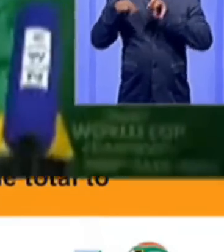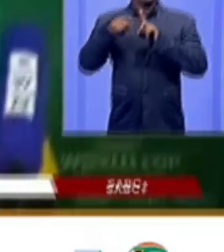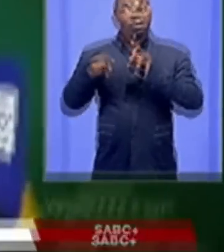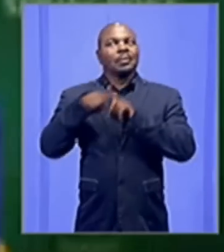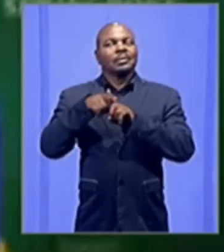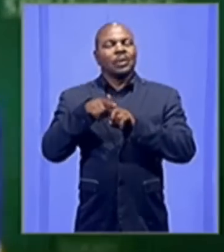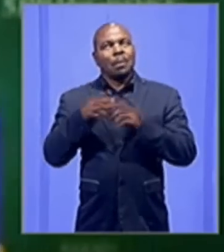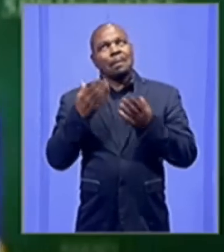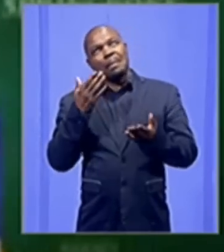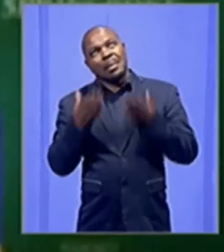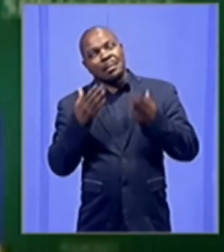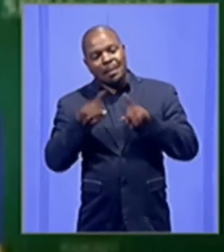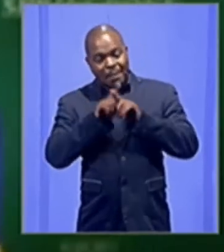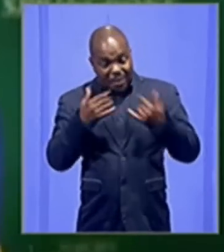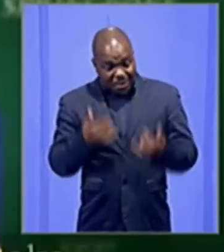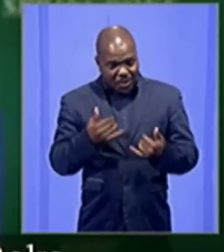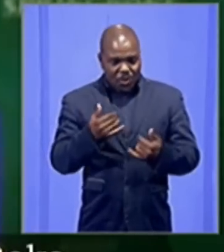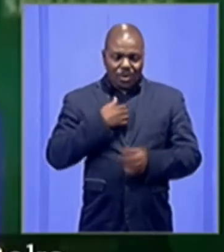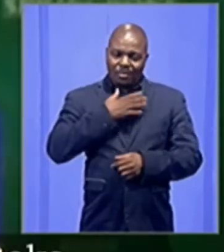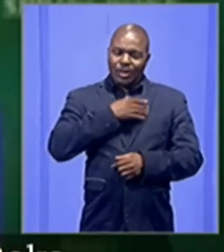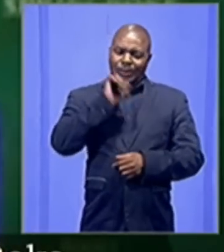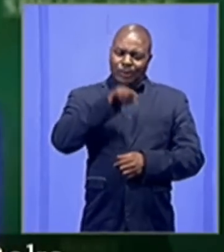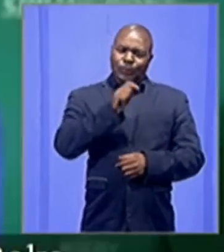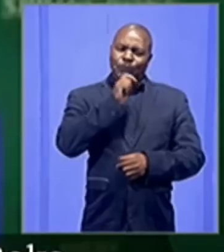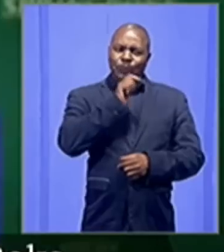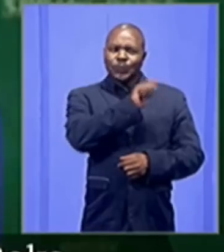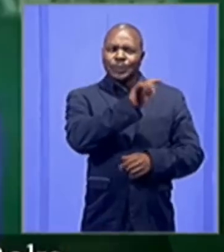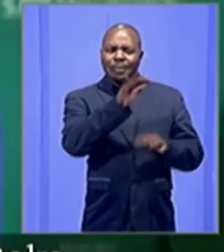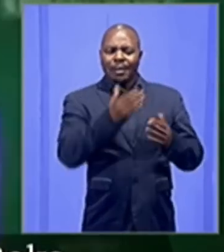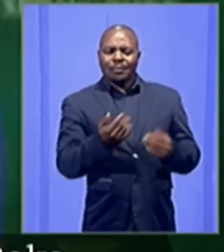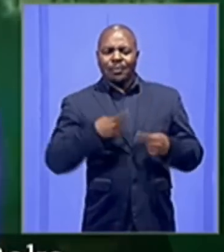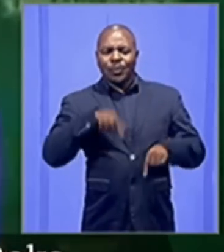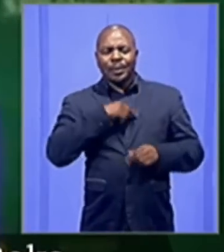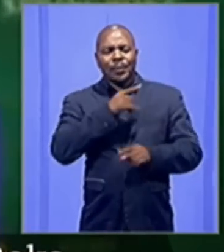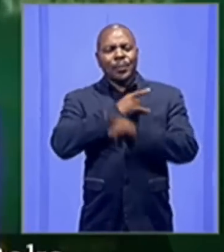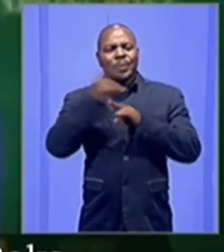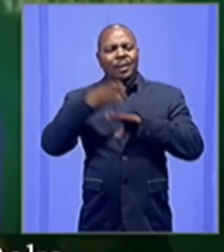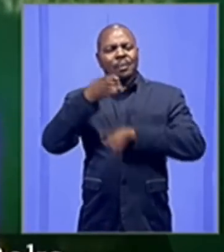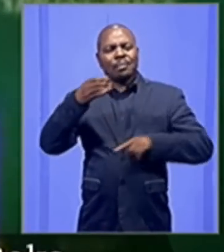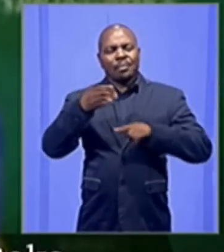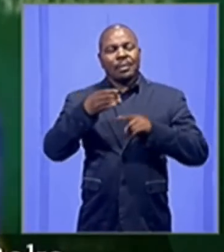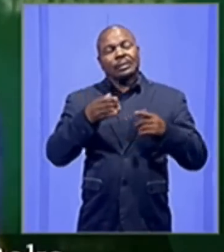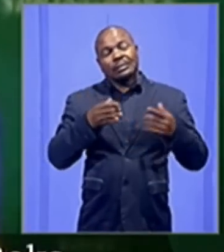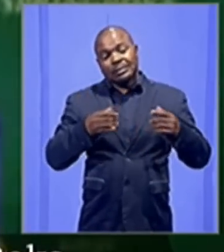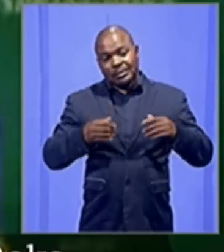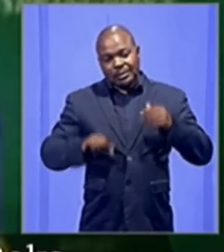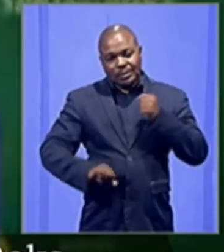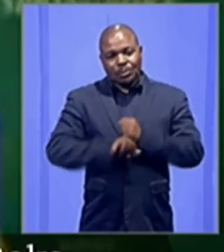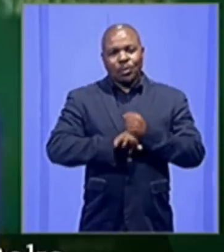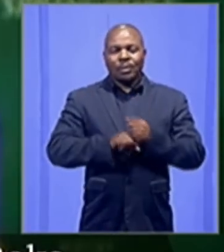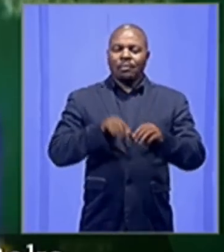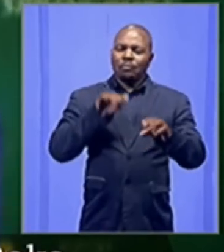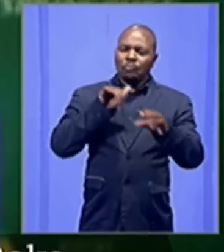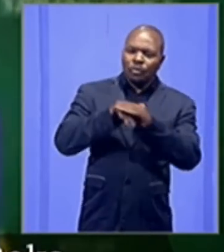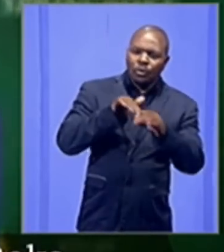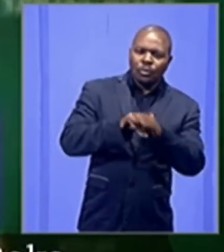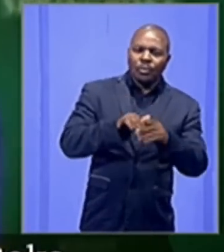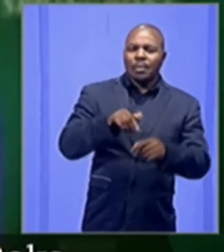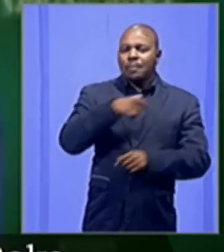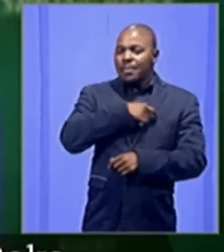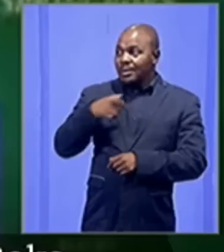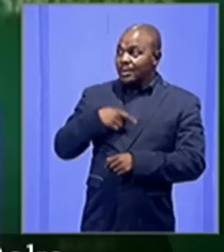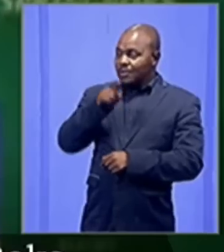but this time we could feel that people expected us to win this World Cup. So the support and the videos, as Mr. President